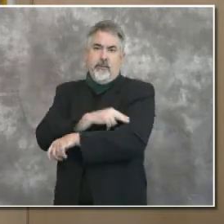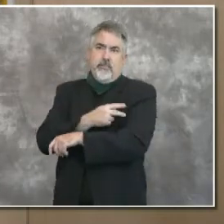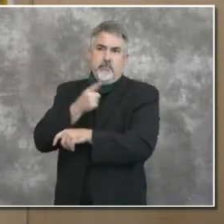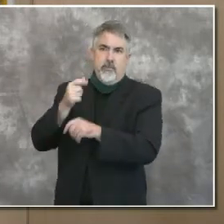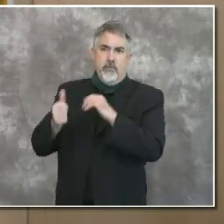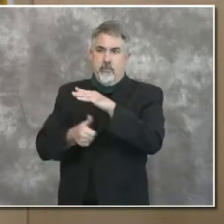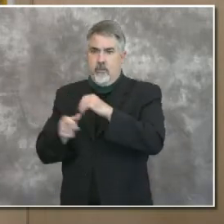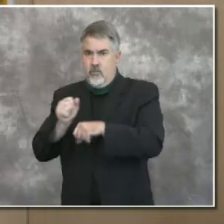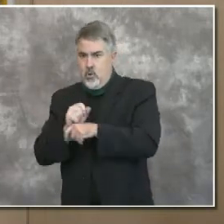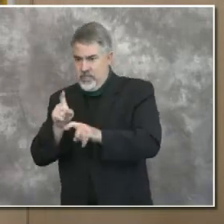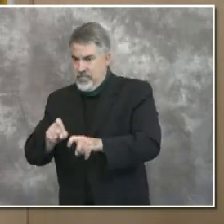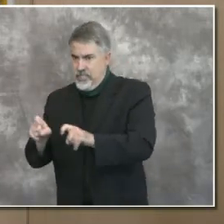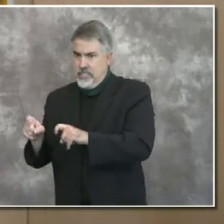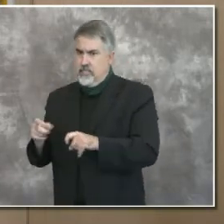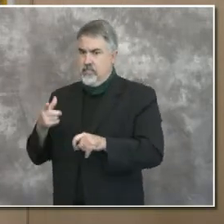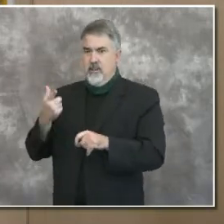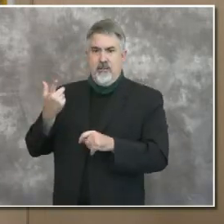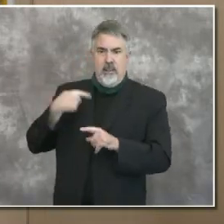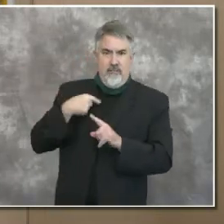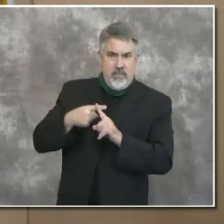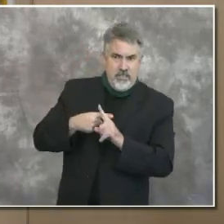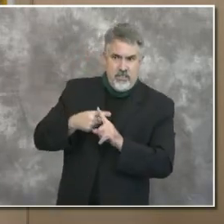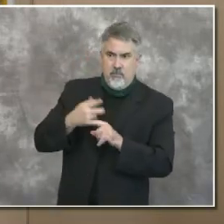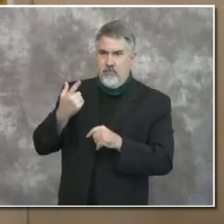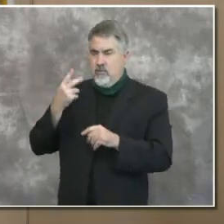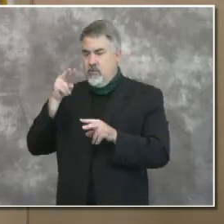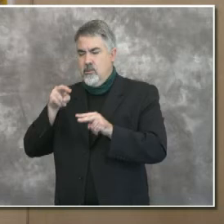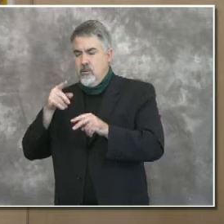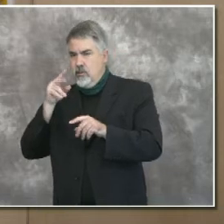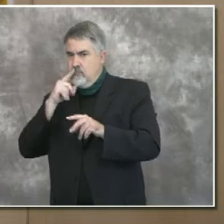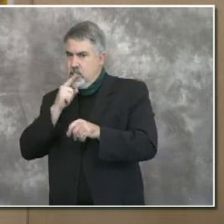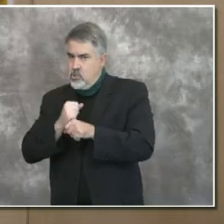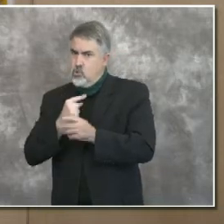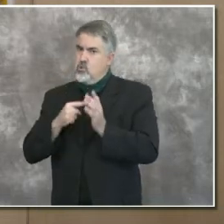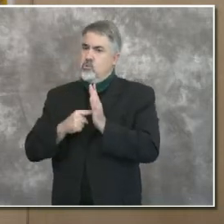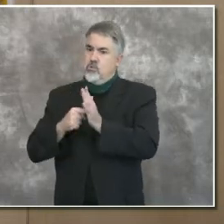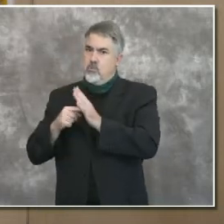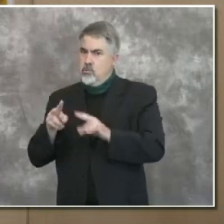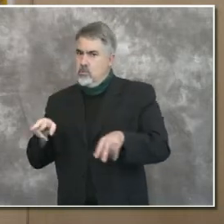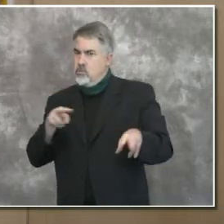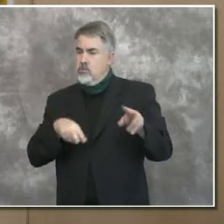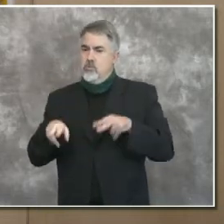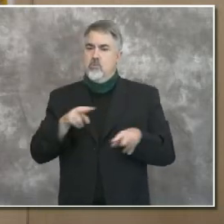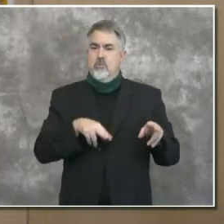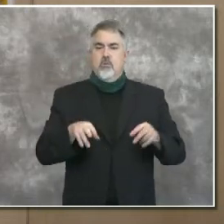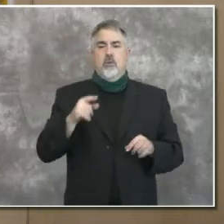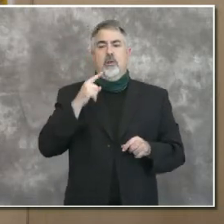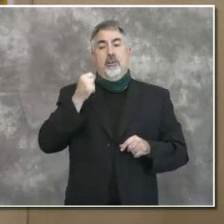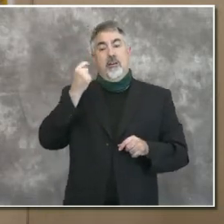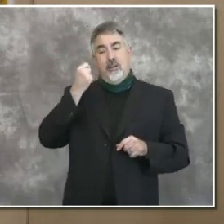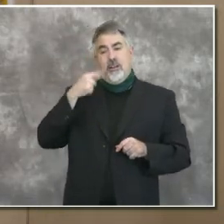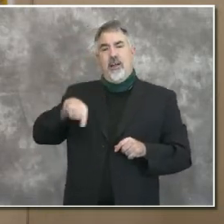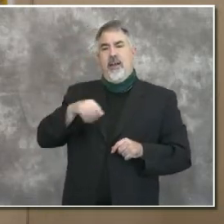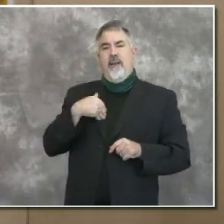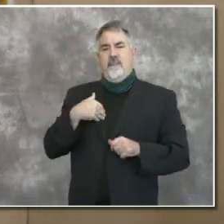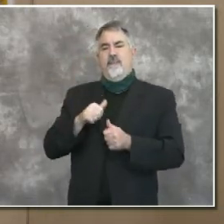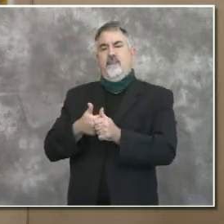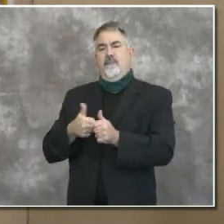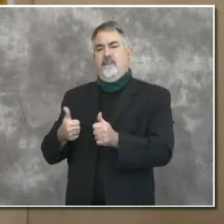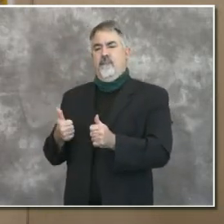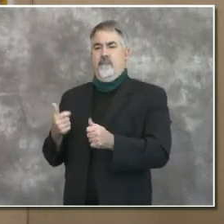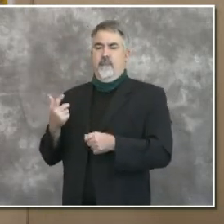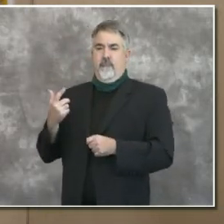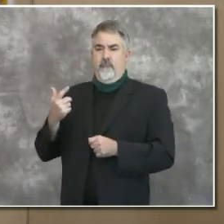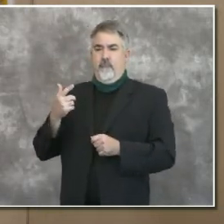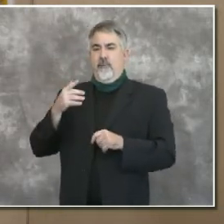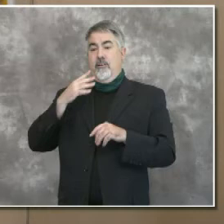or asymptomatic, to look at their population of patients that have underlying medical conditions that are over 65 years of